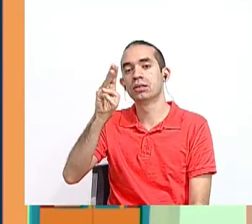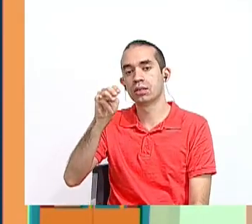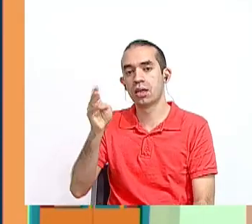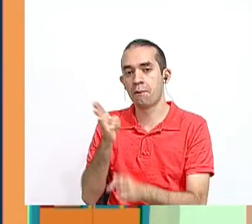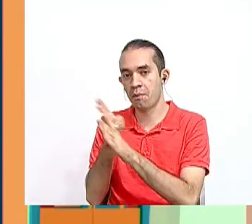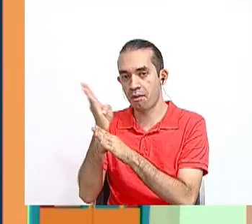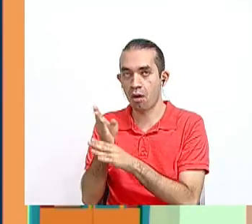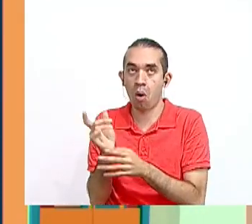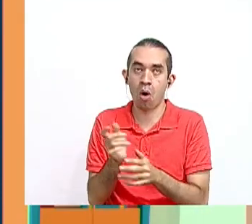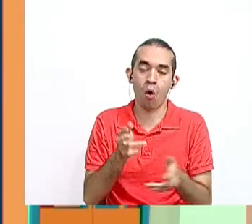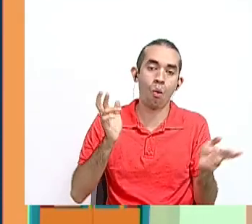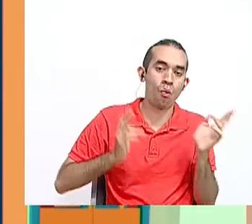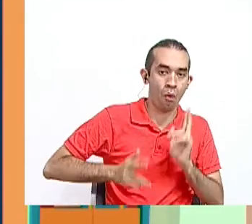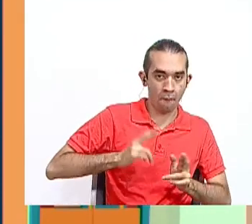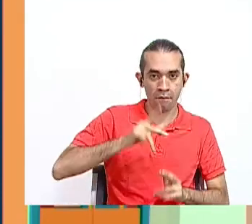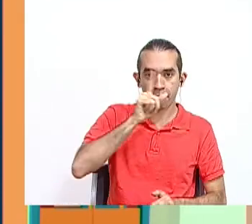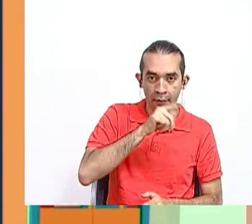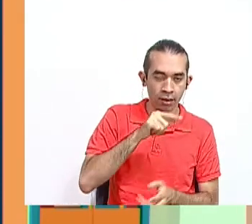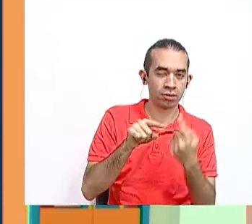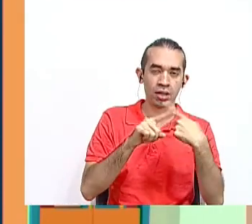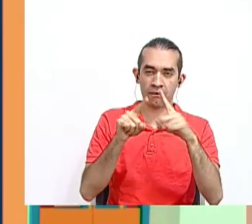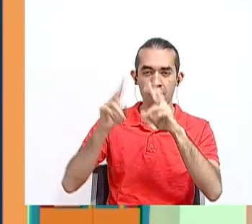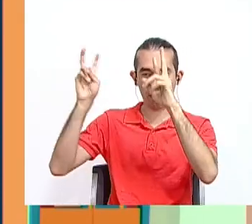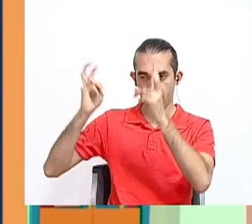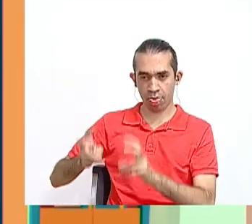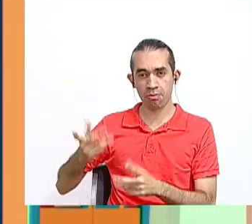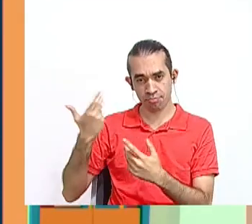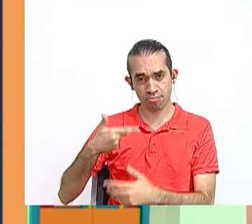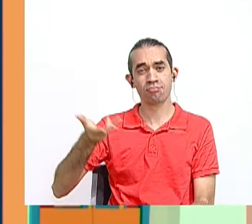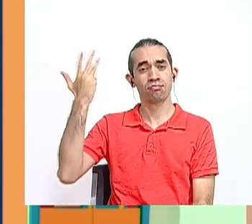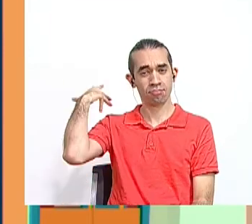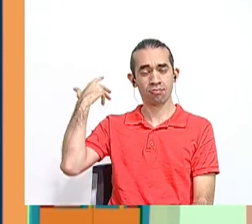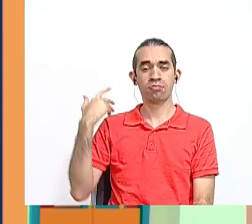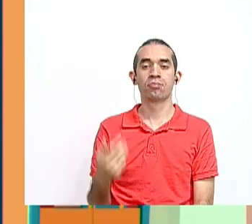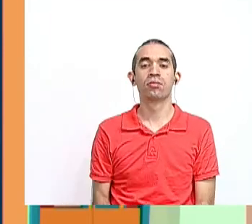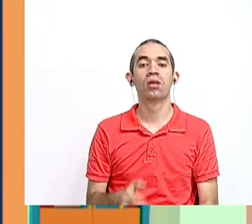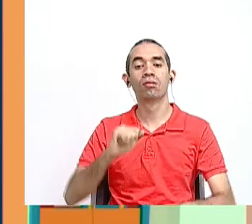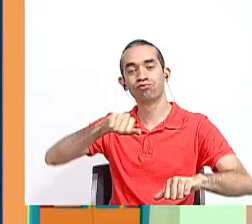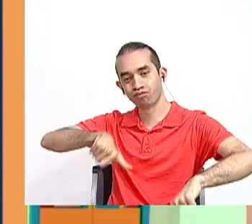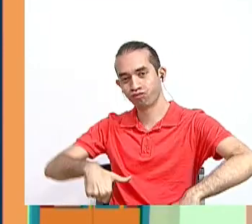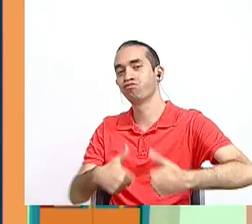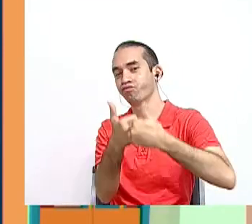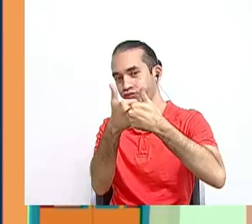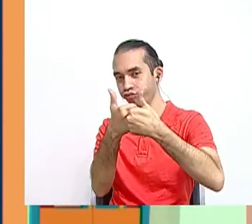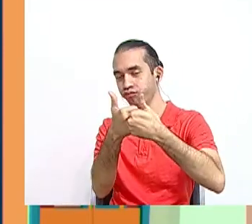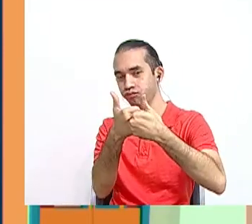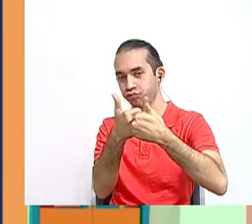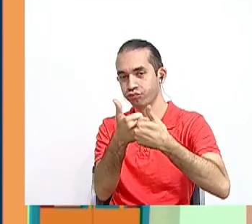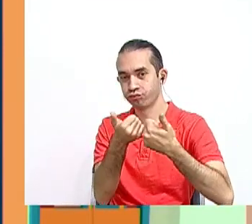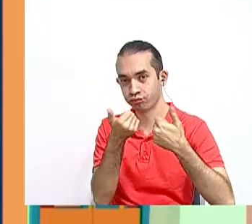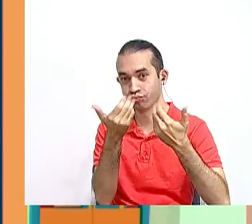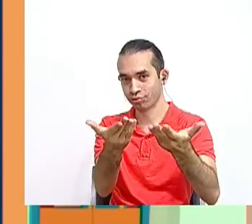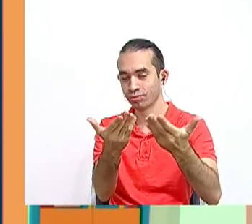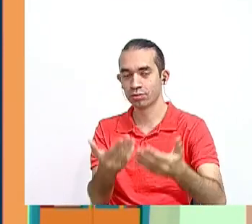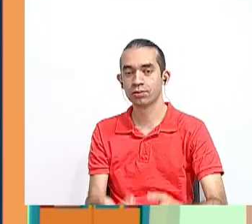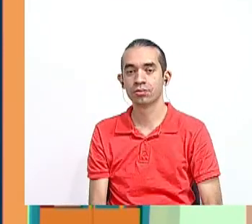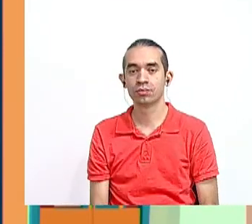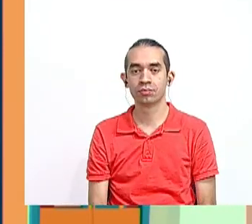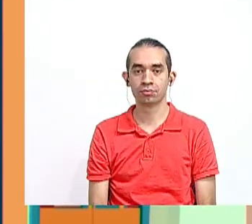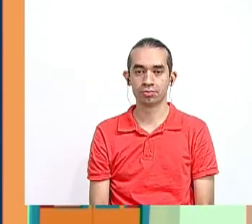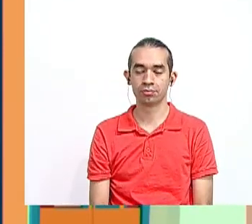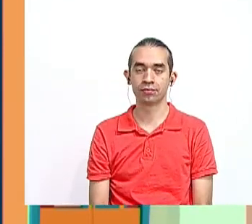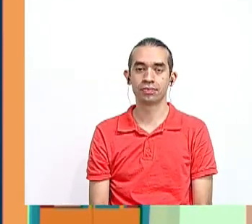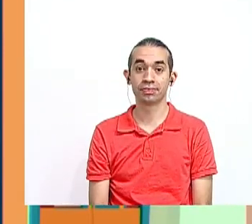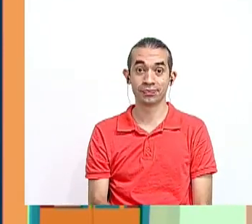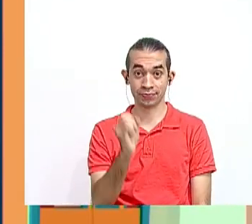robot birds, or any of the other topics we have covered. But that is a challenge I want to give you today and leave you with